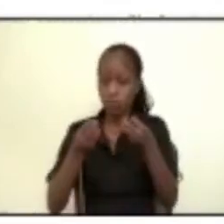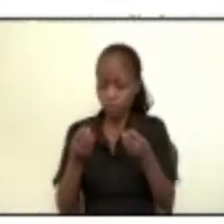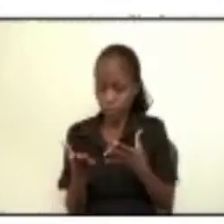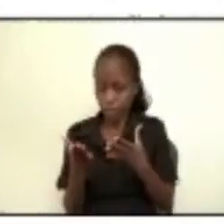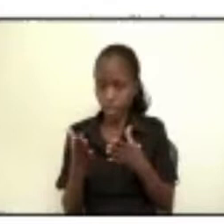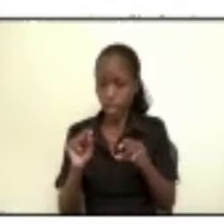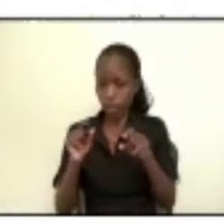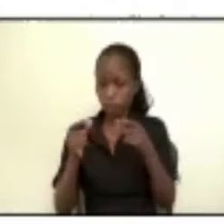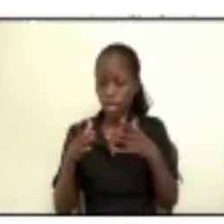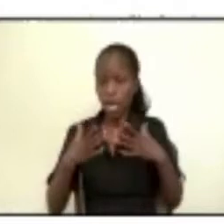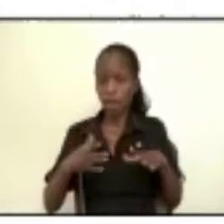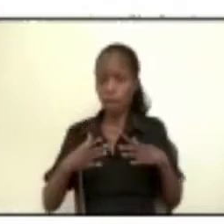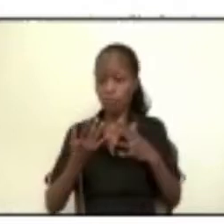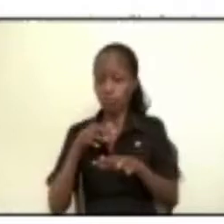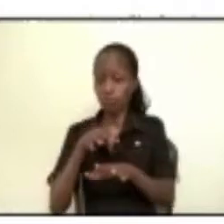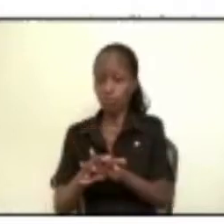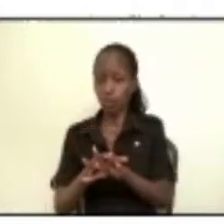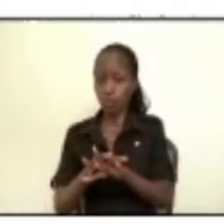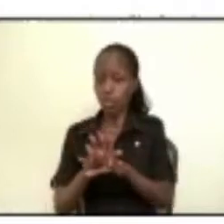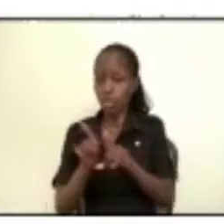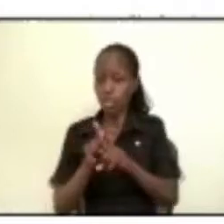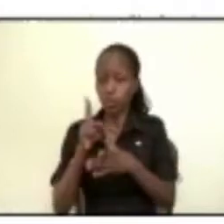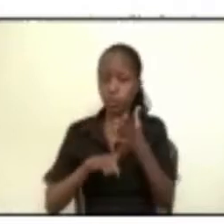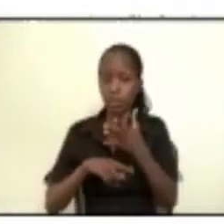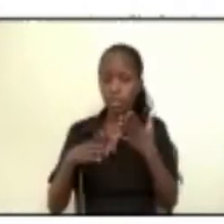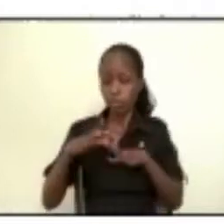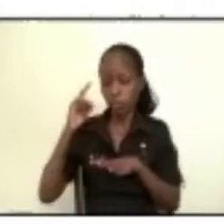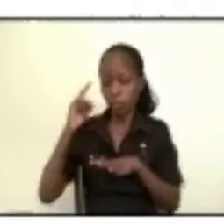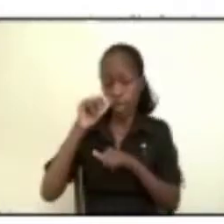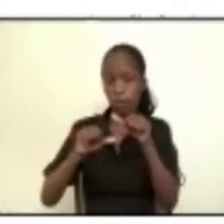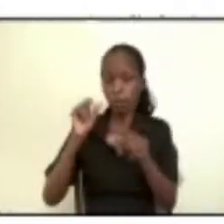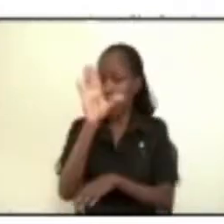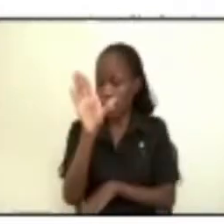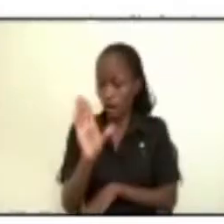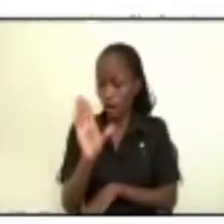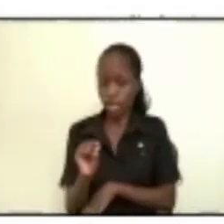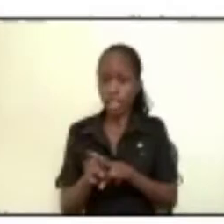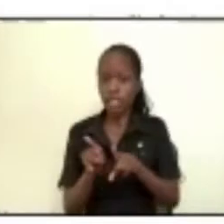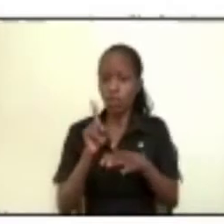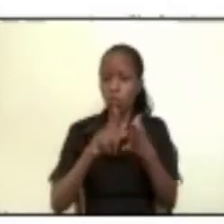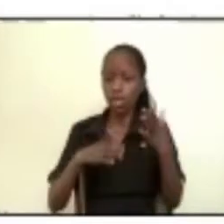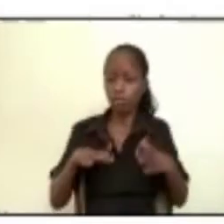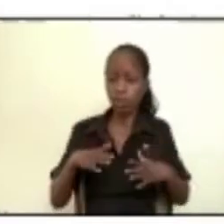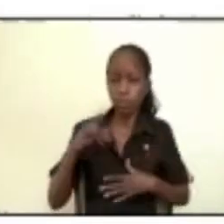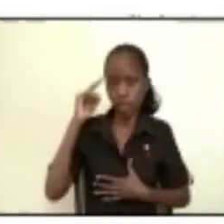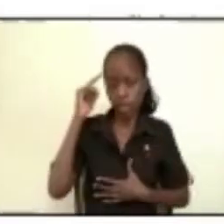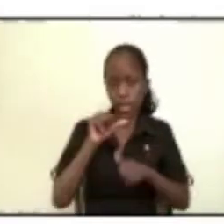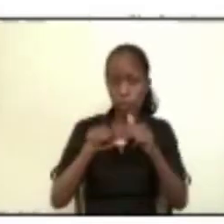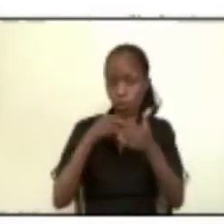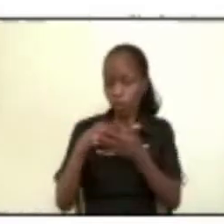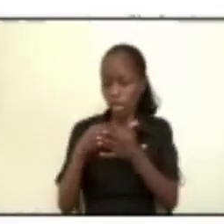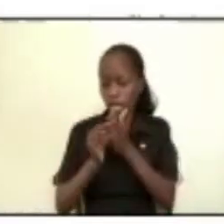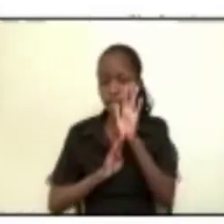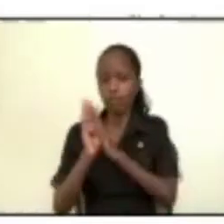actually influence in terms of what people perceive about the African continent, what people perceive about finance